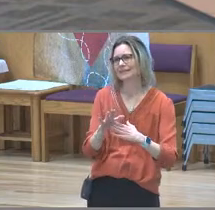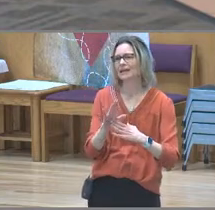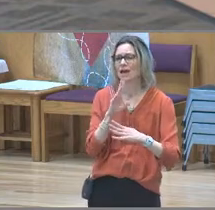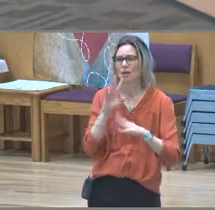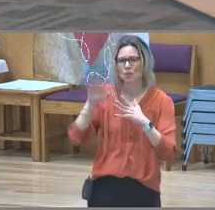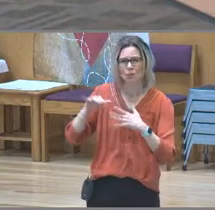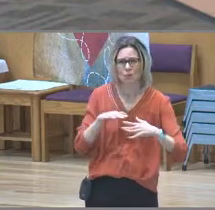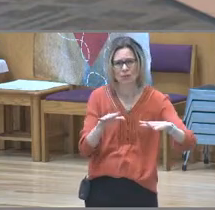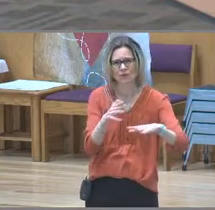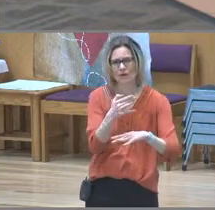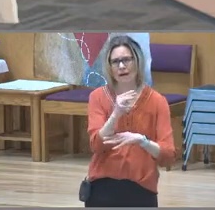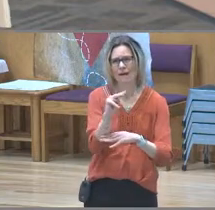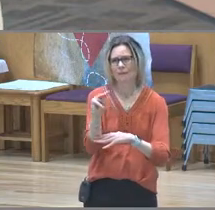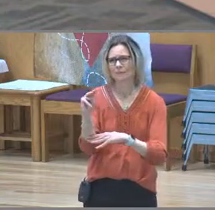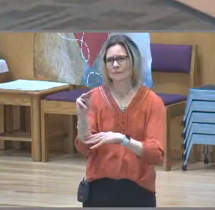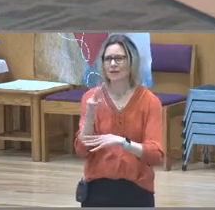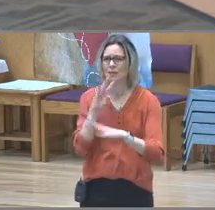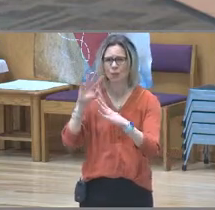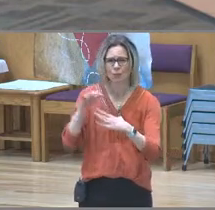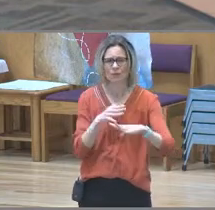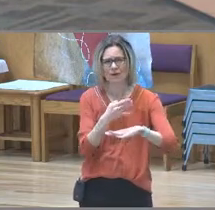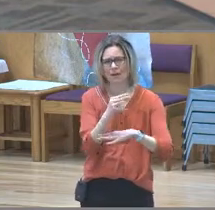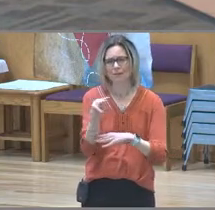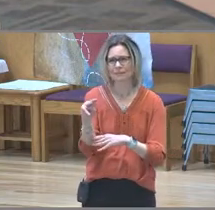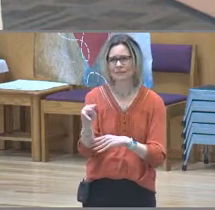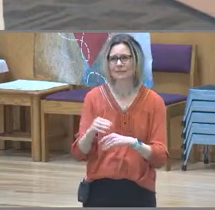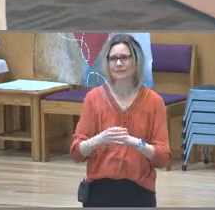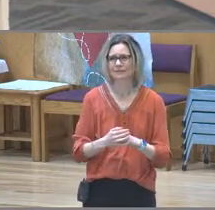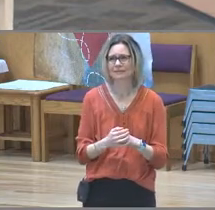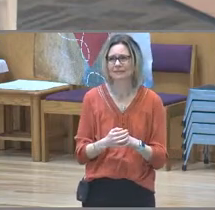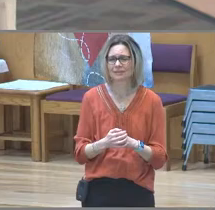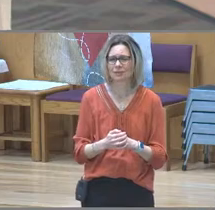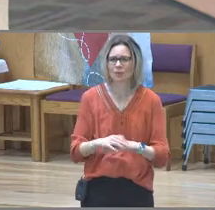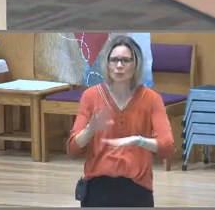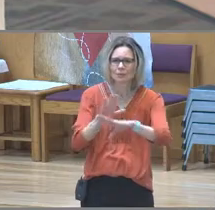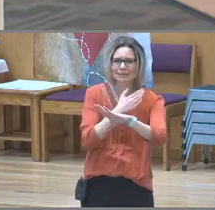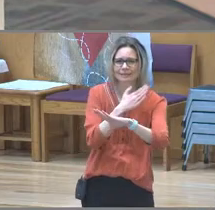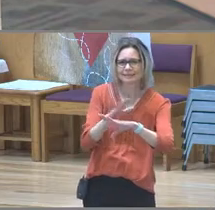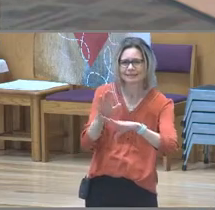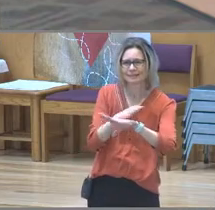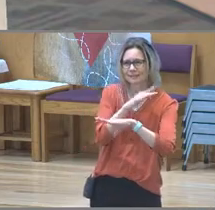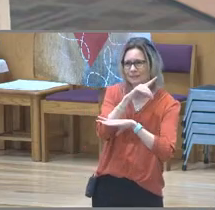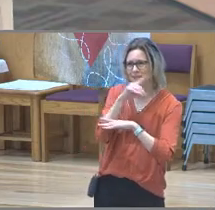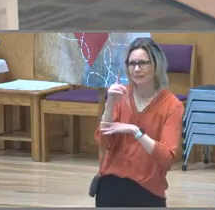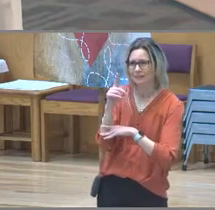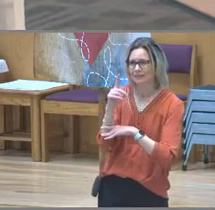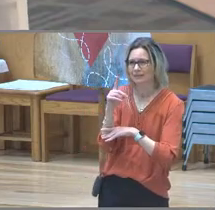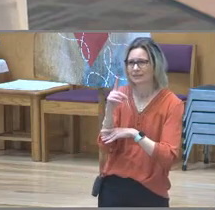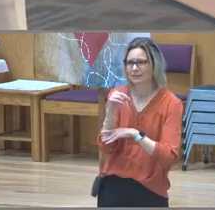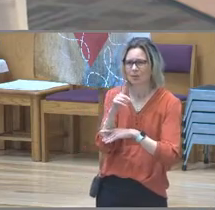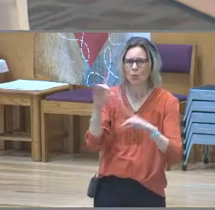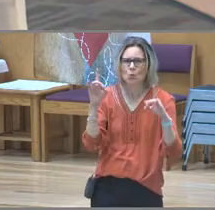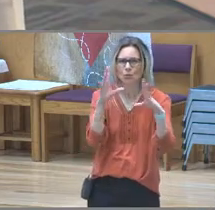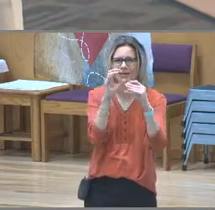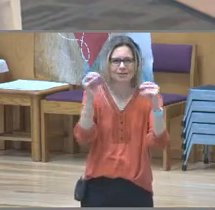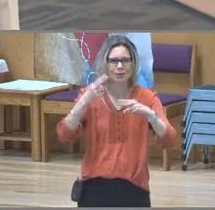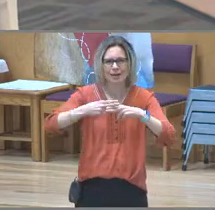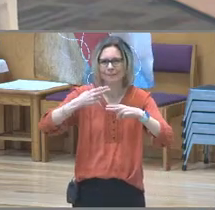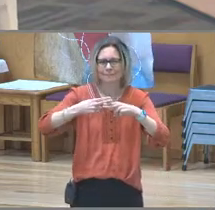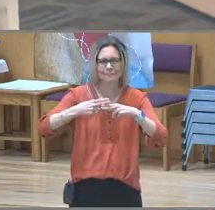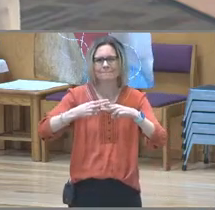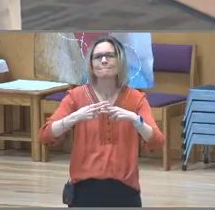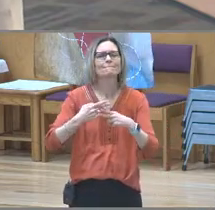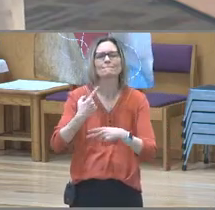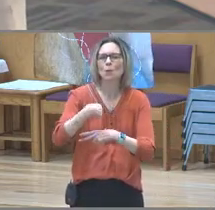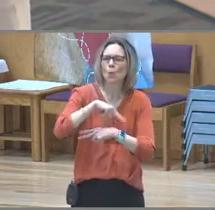river hums, the river hums. We sing because cruelty has no name, but we